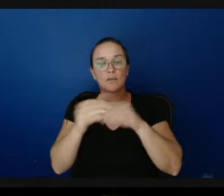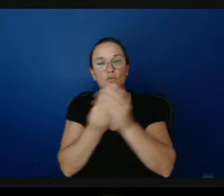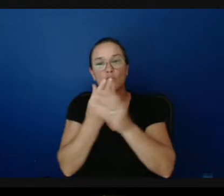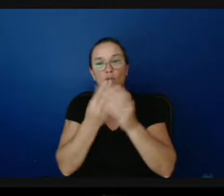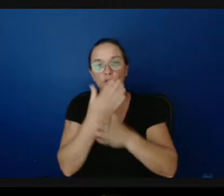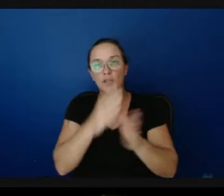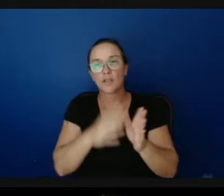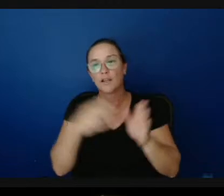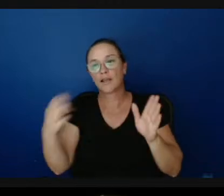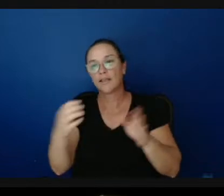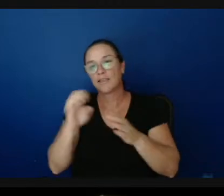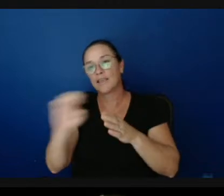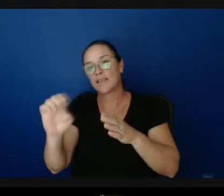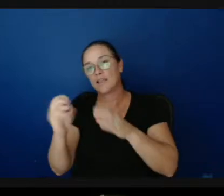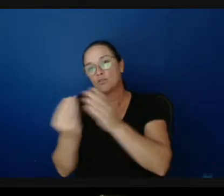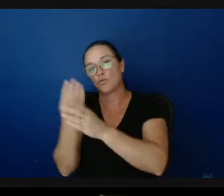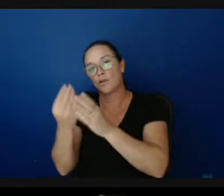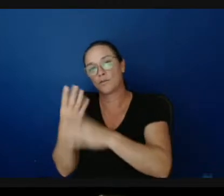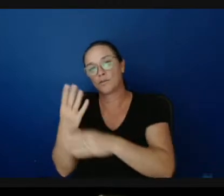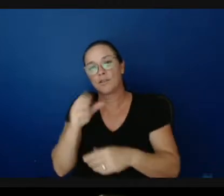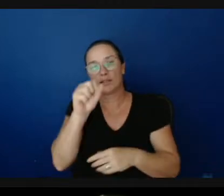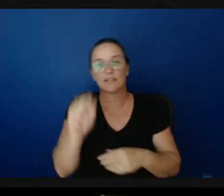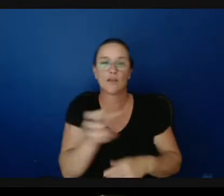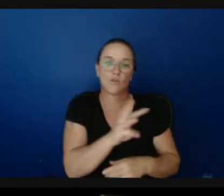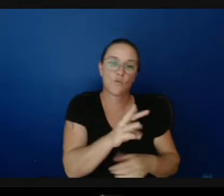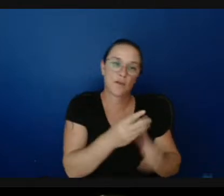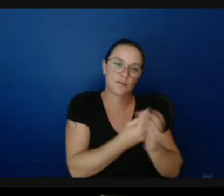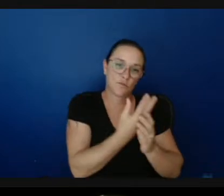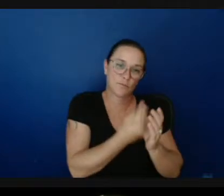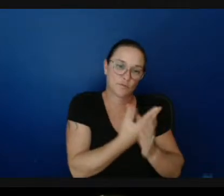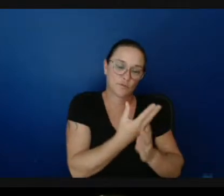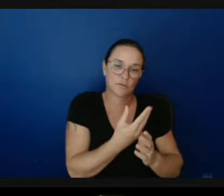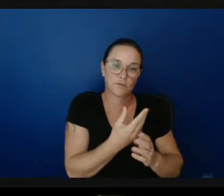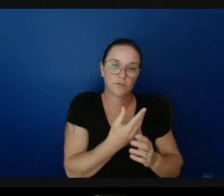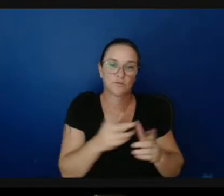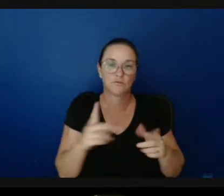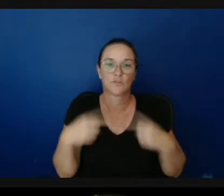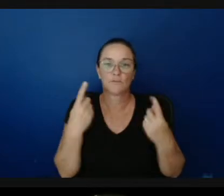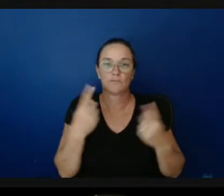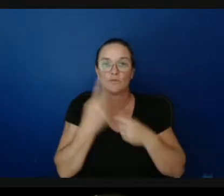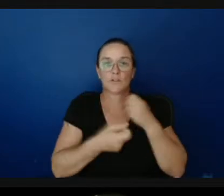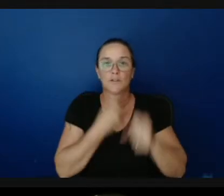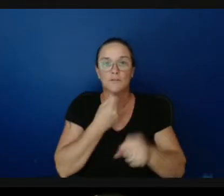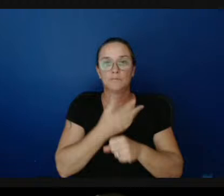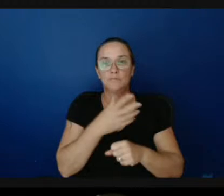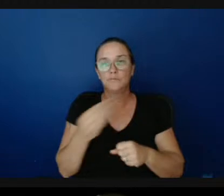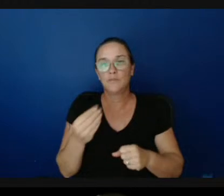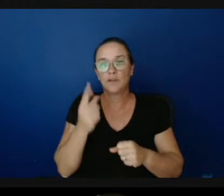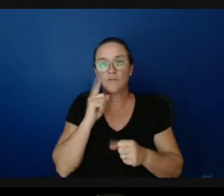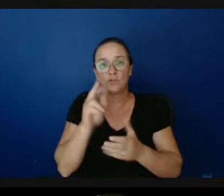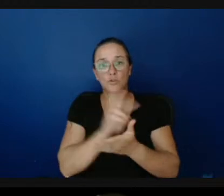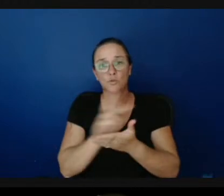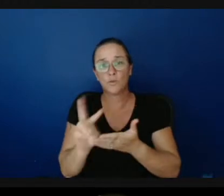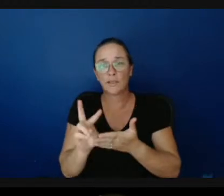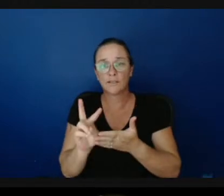eruption site, the Southwest eruption site from last year. And for the last 2 weeks, not a whole lot of